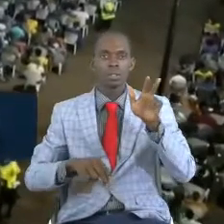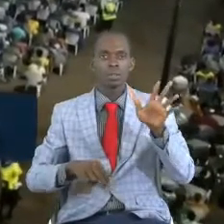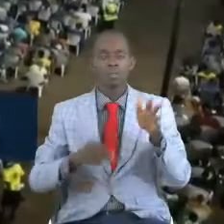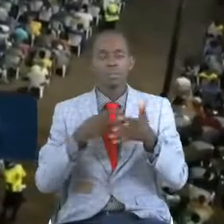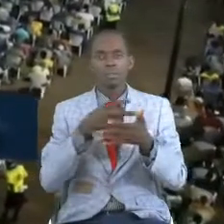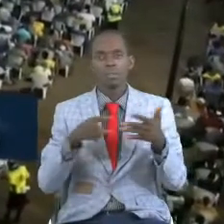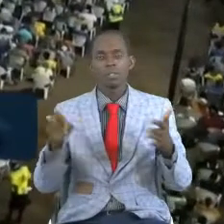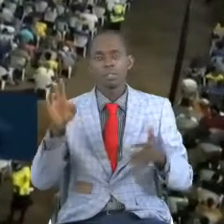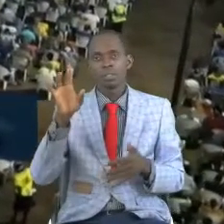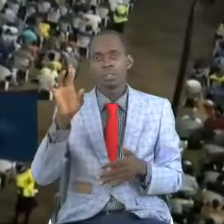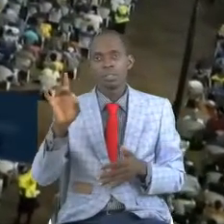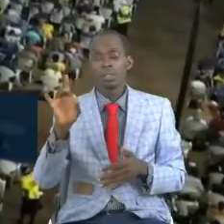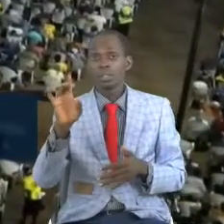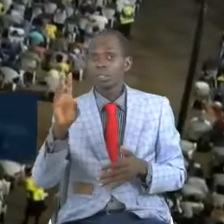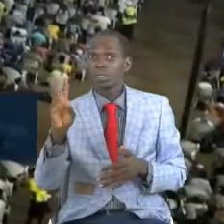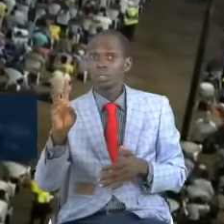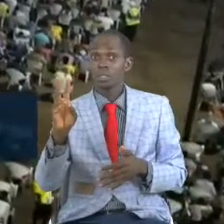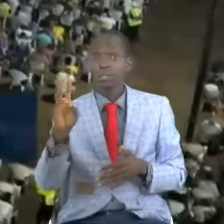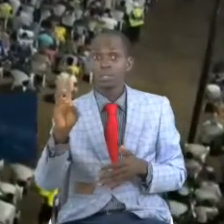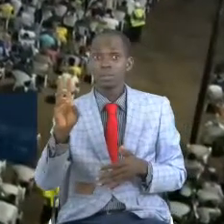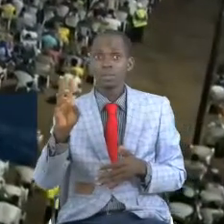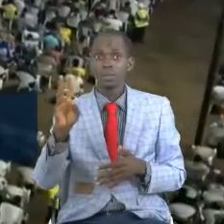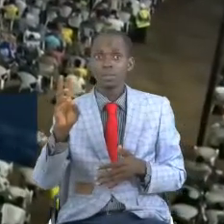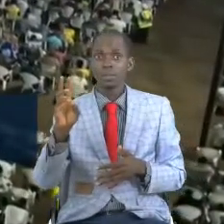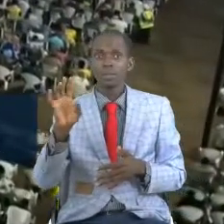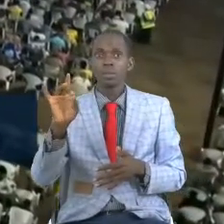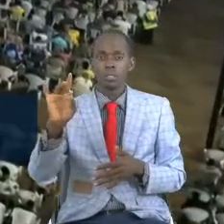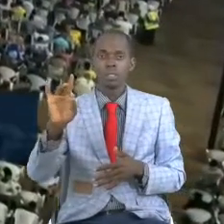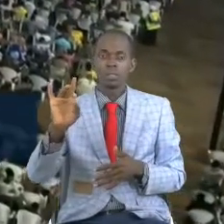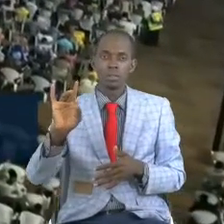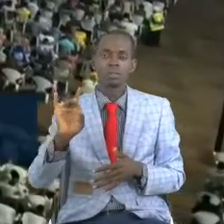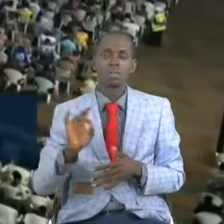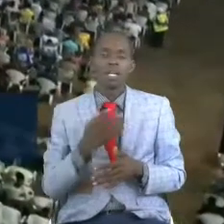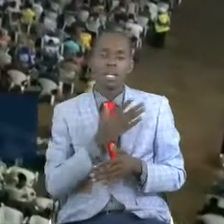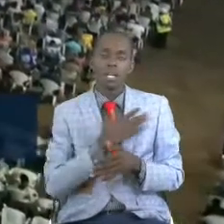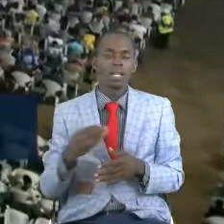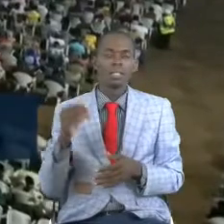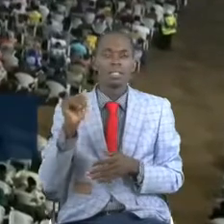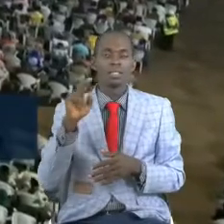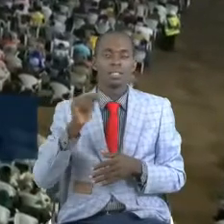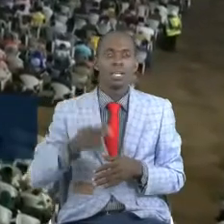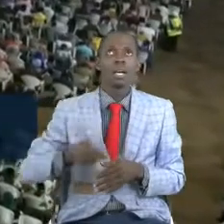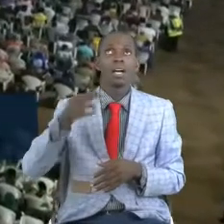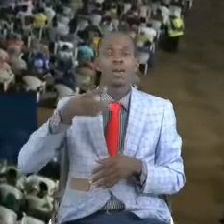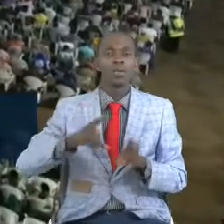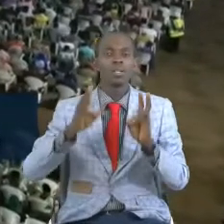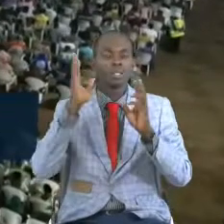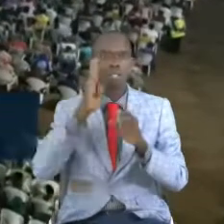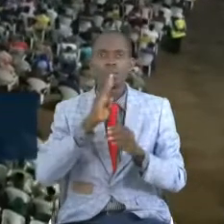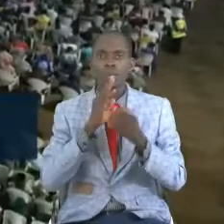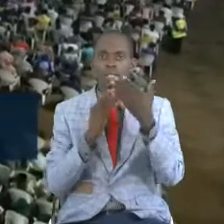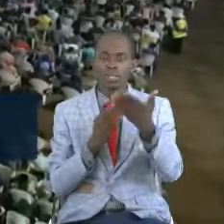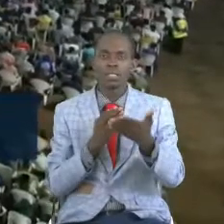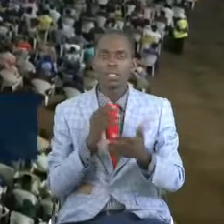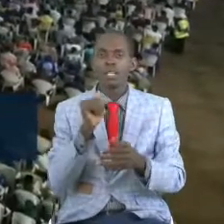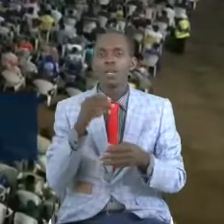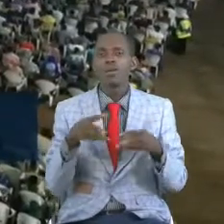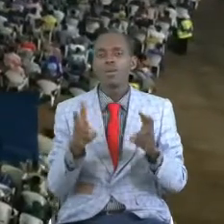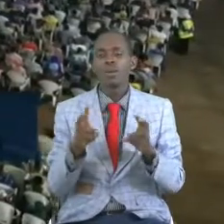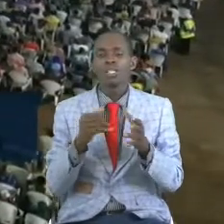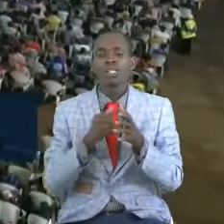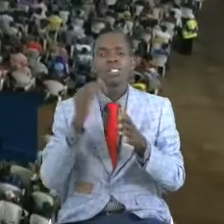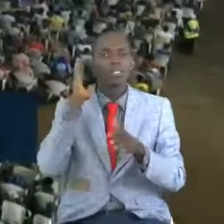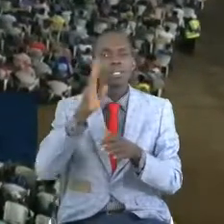verse 6. And an highway shall be there. A way. It shall be called the